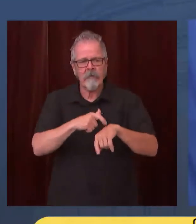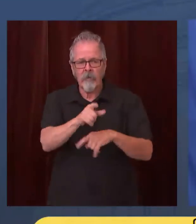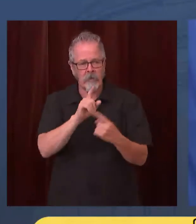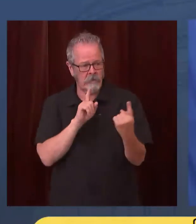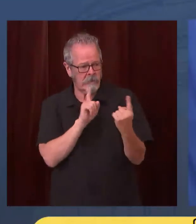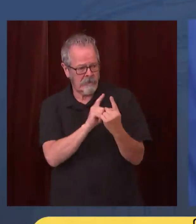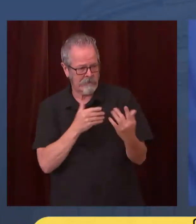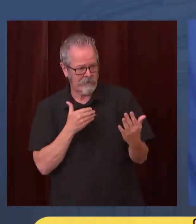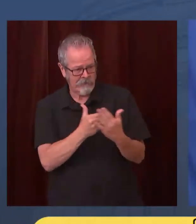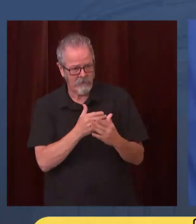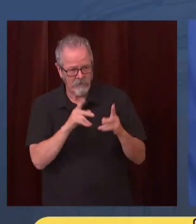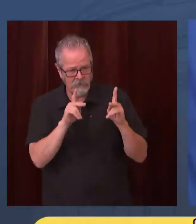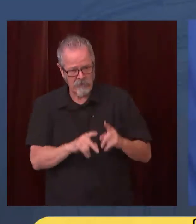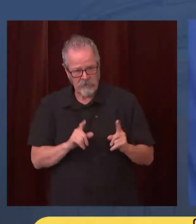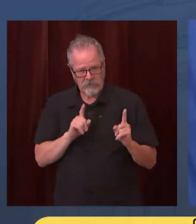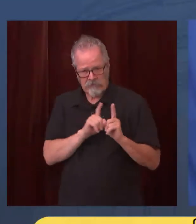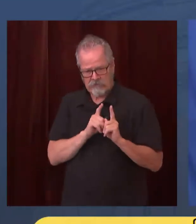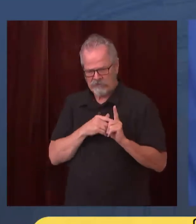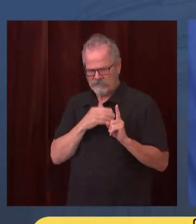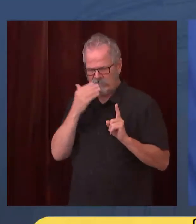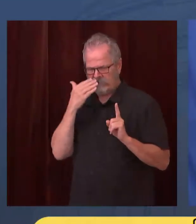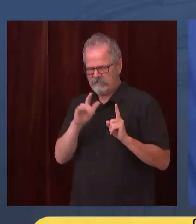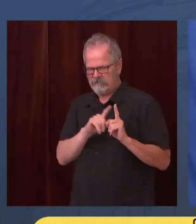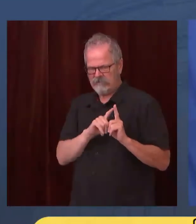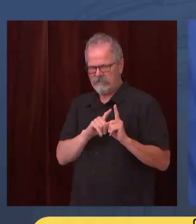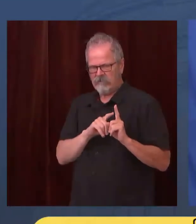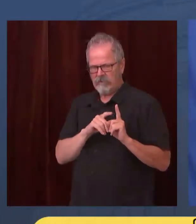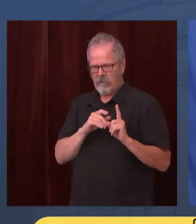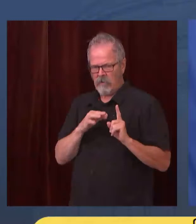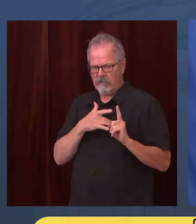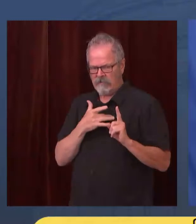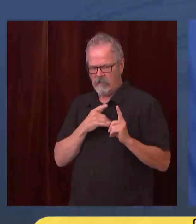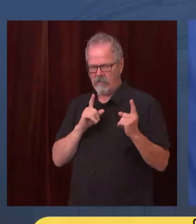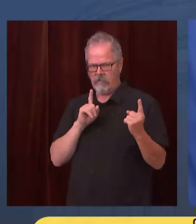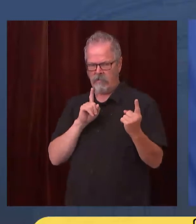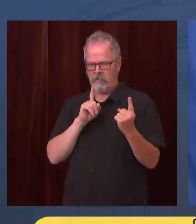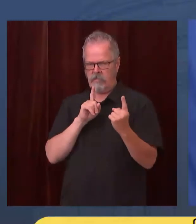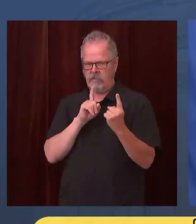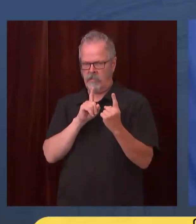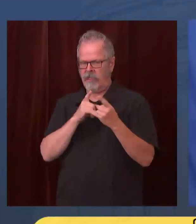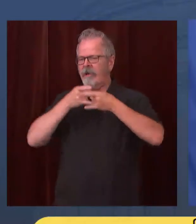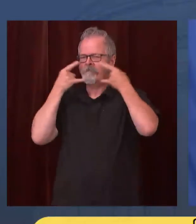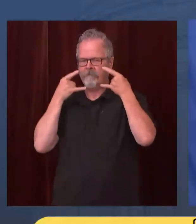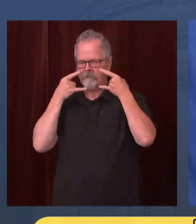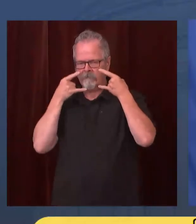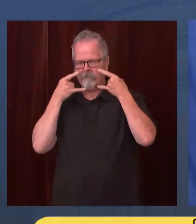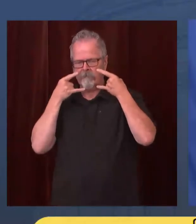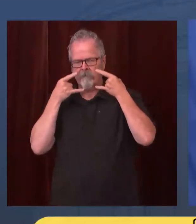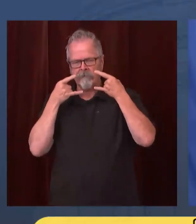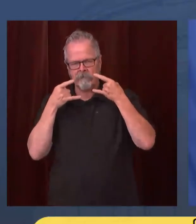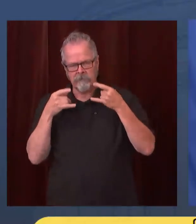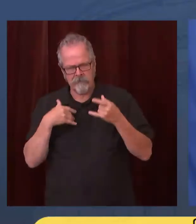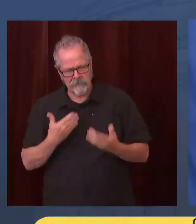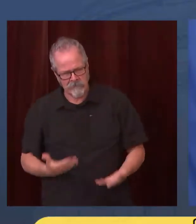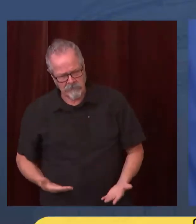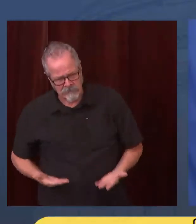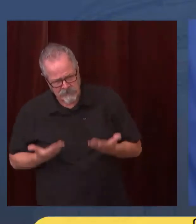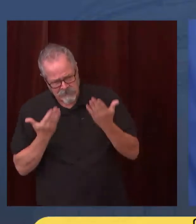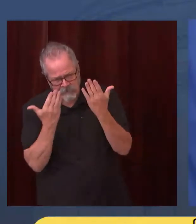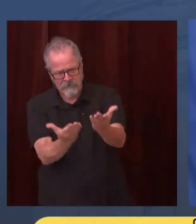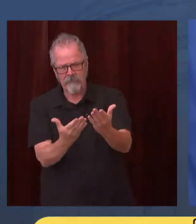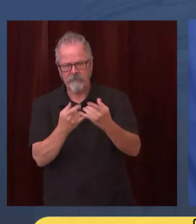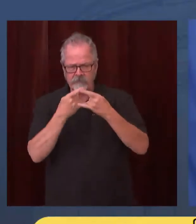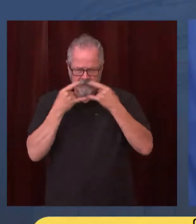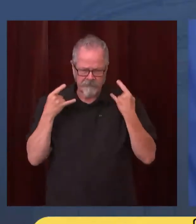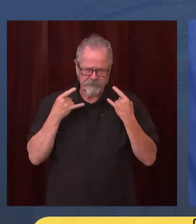concerned about the fact that you are too close to them, we are going to say our recommendation is to wear a mask.